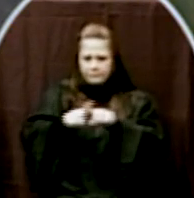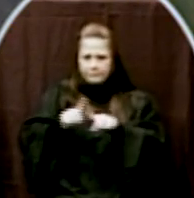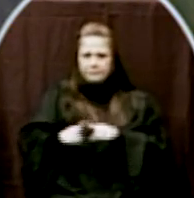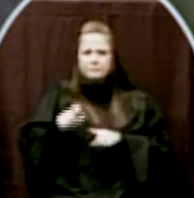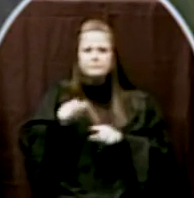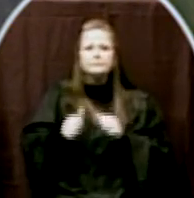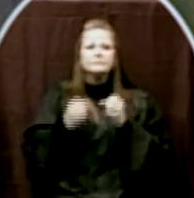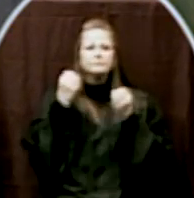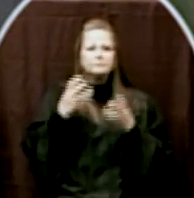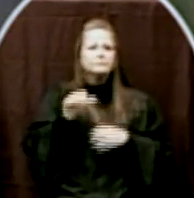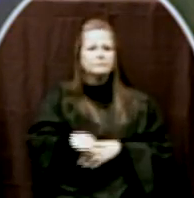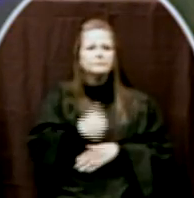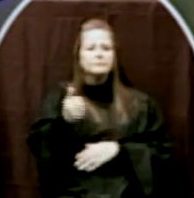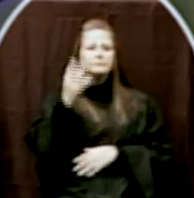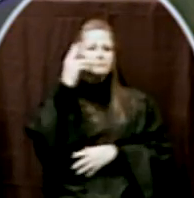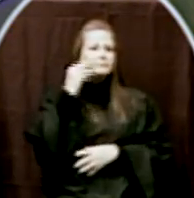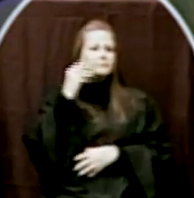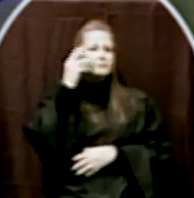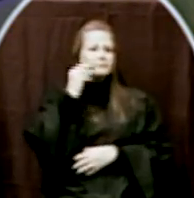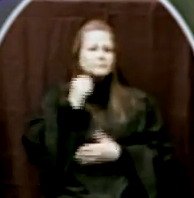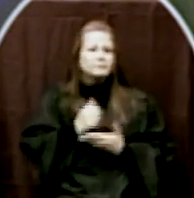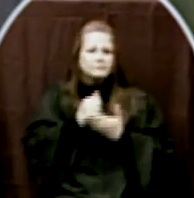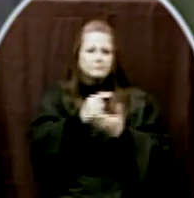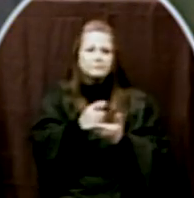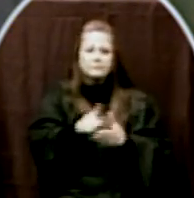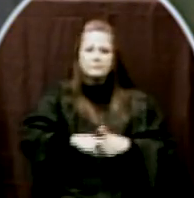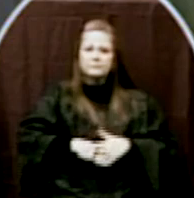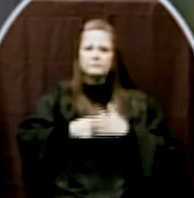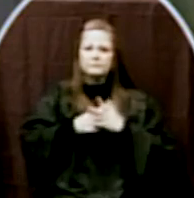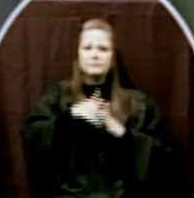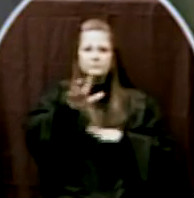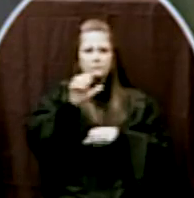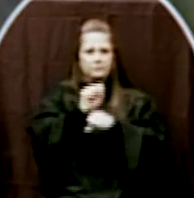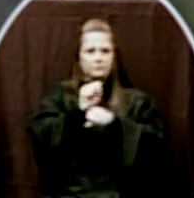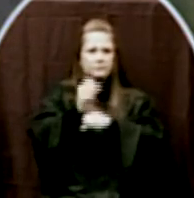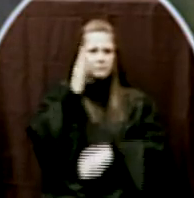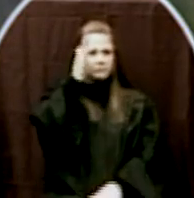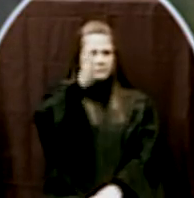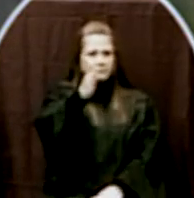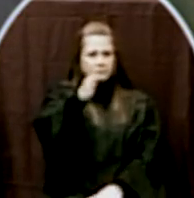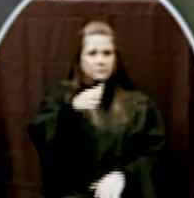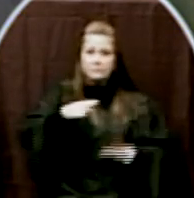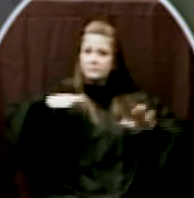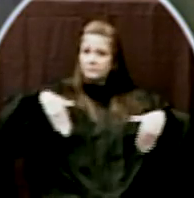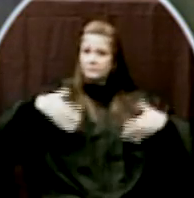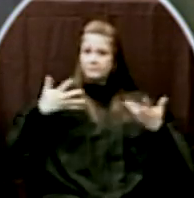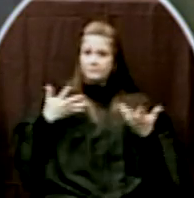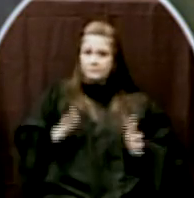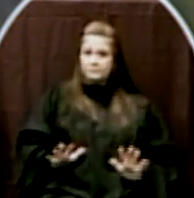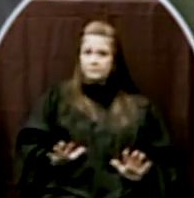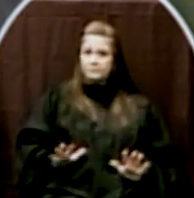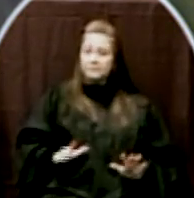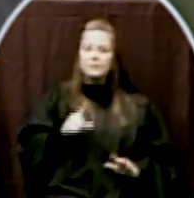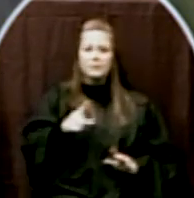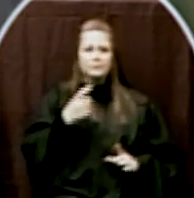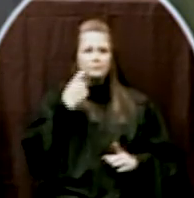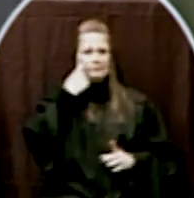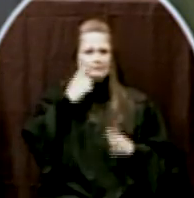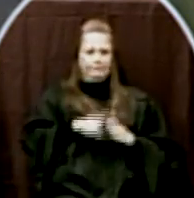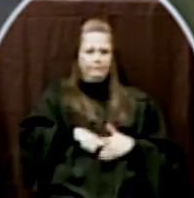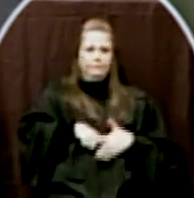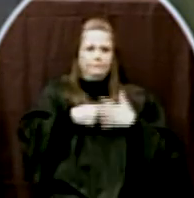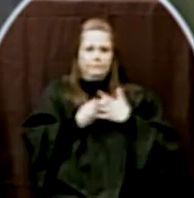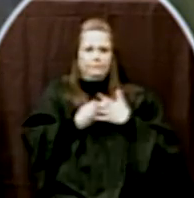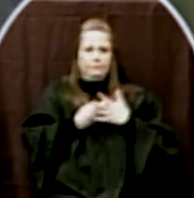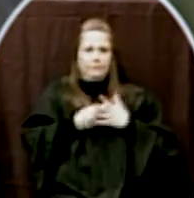other important experiences to get you started on your mental atlas. But you're not done. You've only just begun. Building a